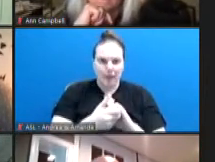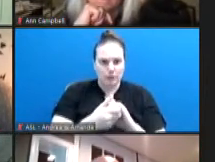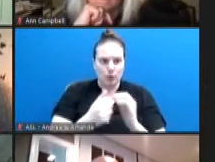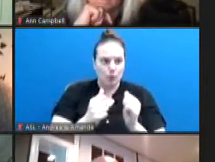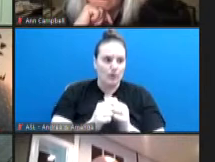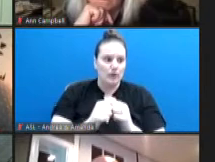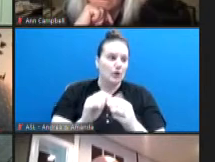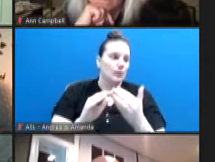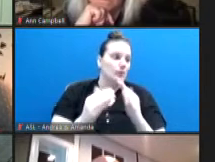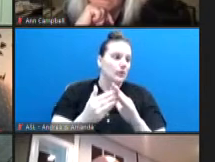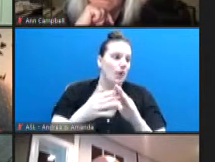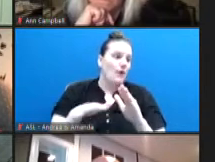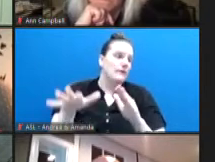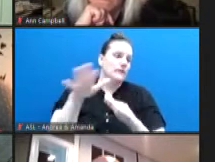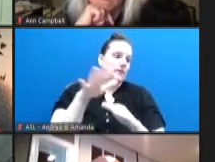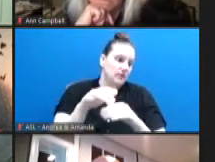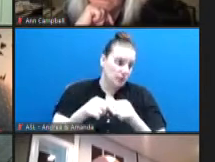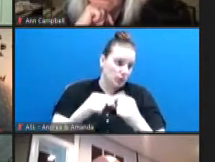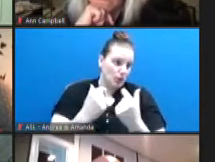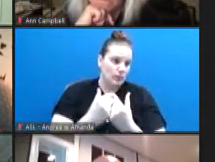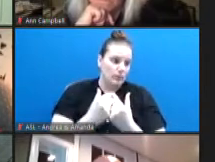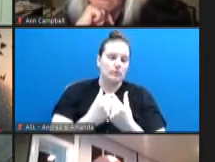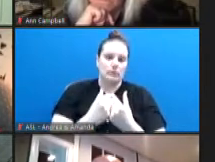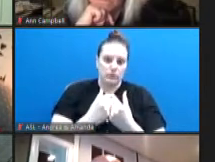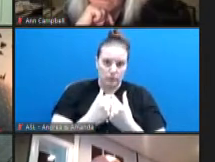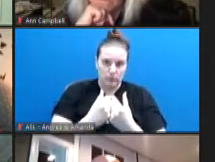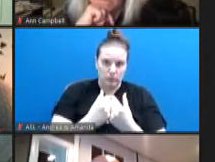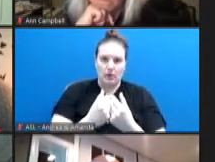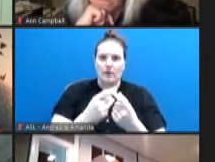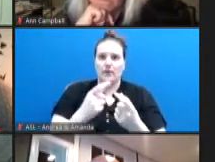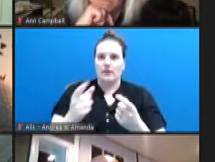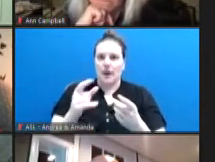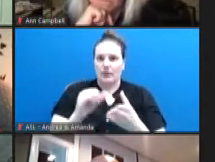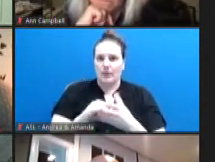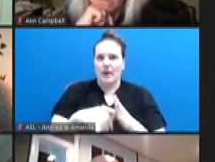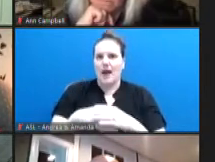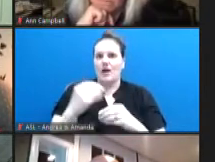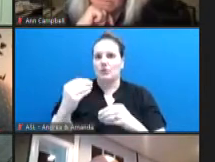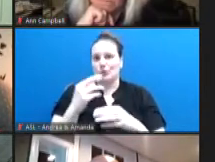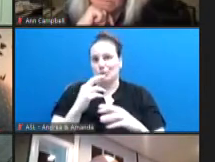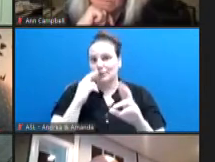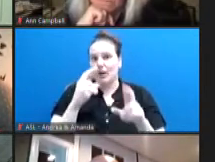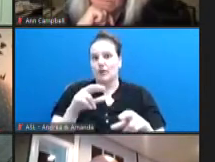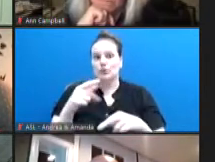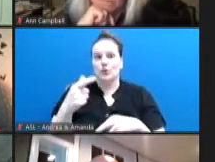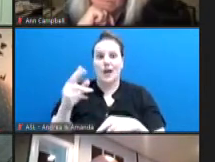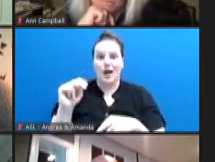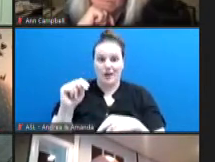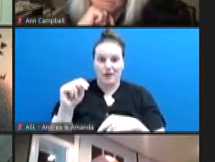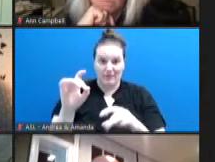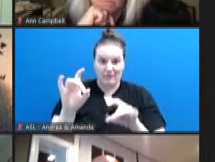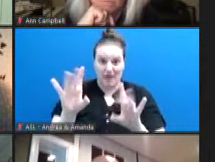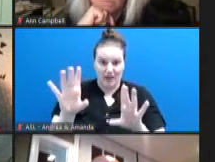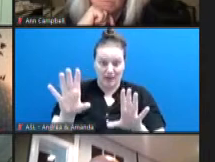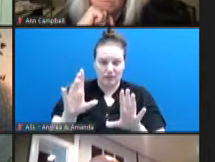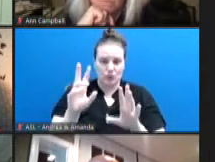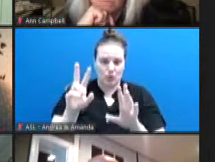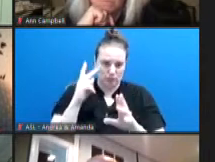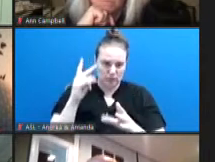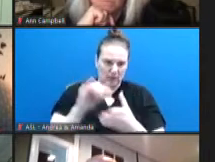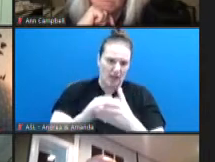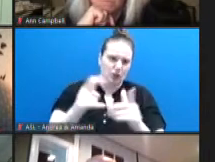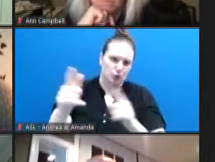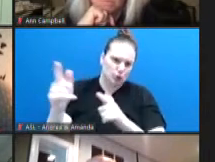community oversight group, we call them the FITCOP. So they'll be out responding to gun violence, going to scenes of shootings